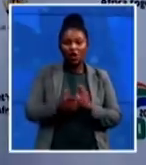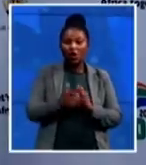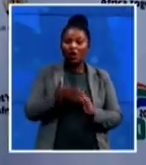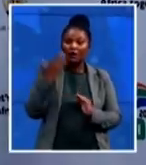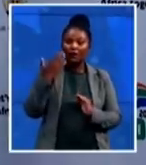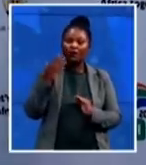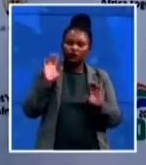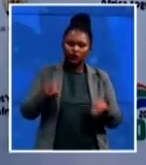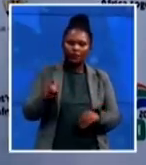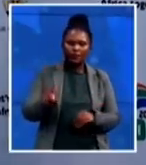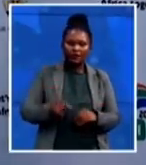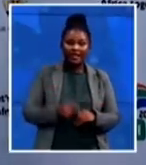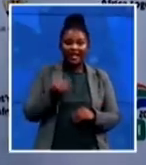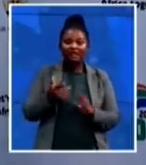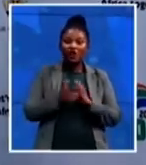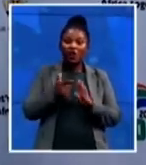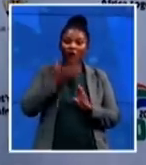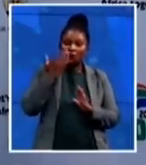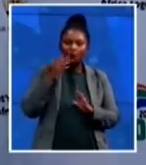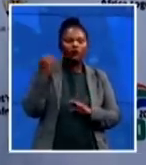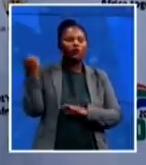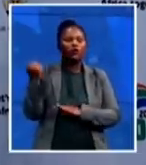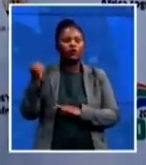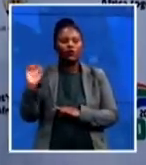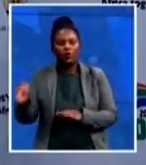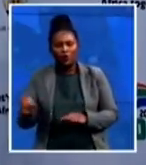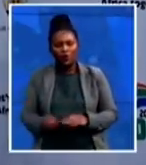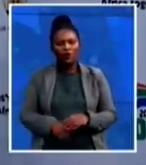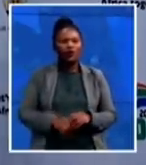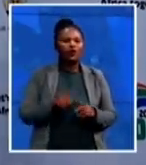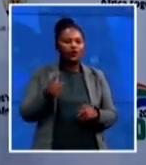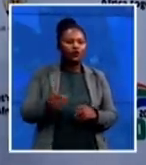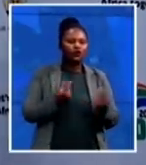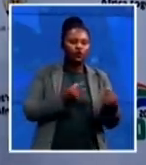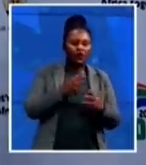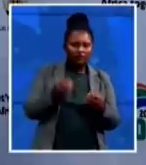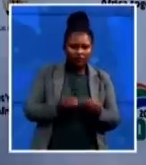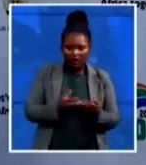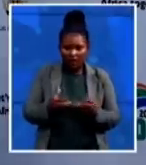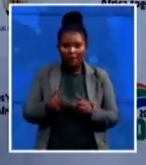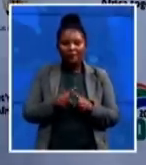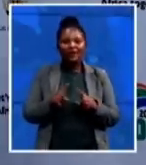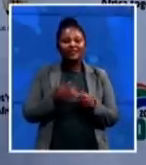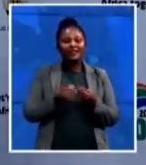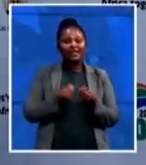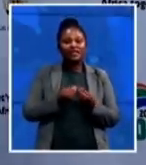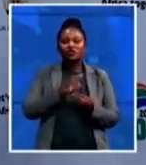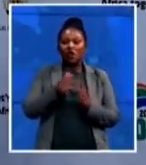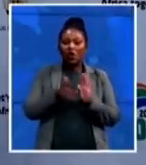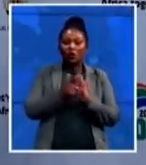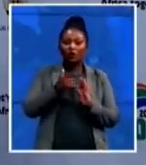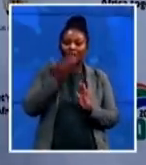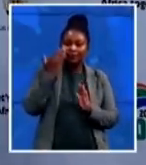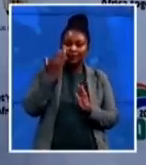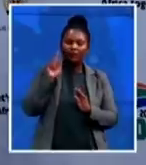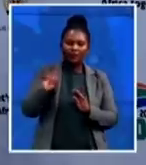you apply, you do all those things, but whatever is illegal around that event is going to be dealt with in terms of the